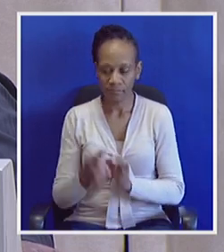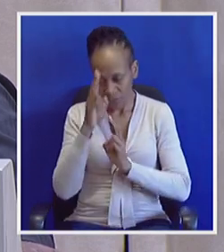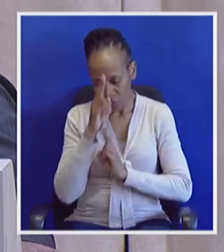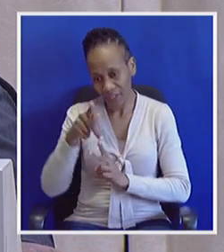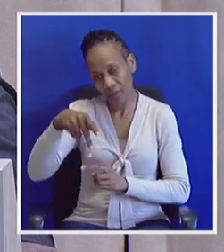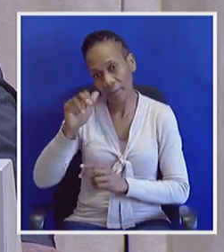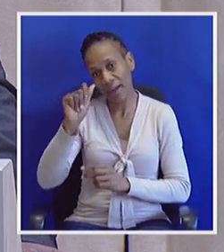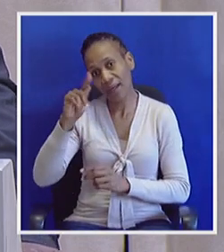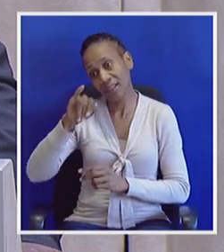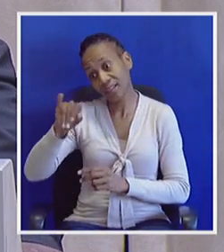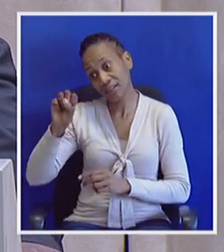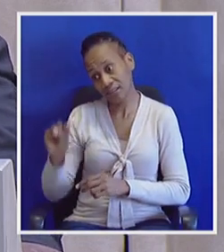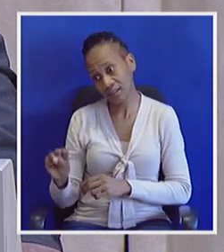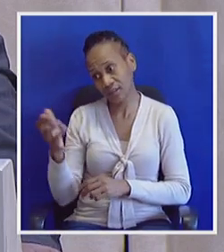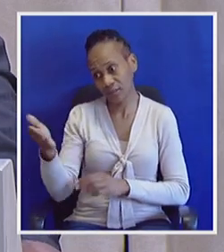Pakis.